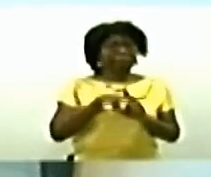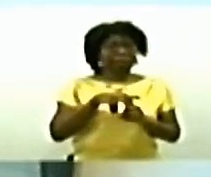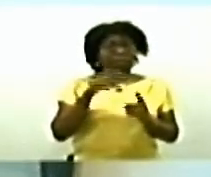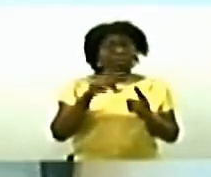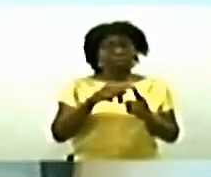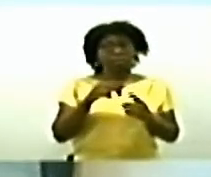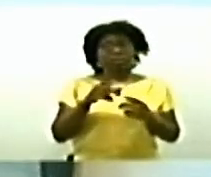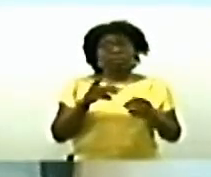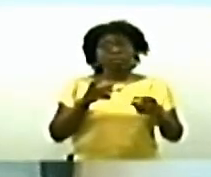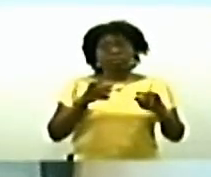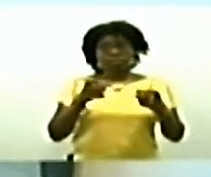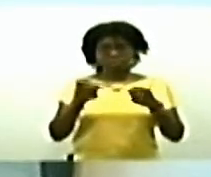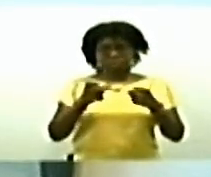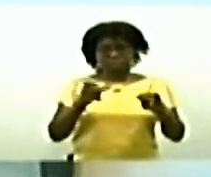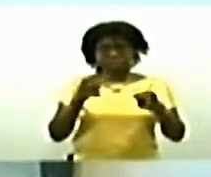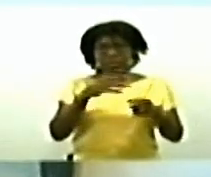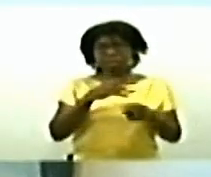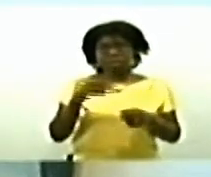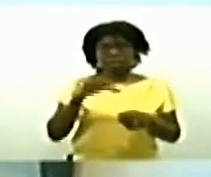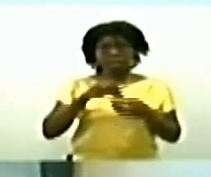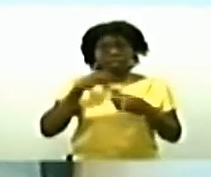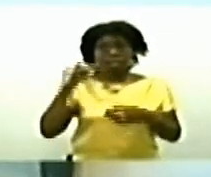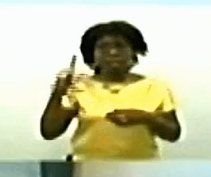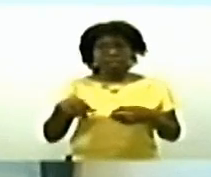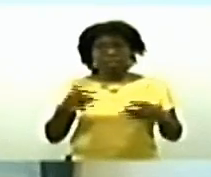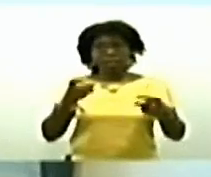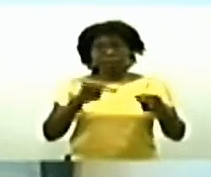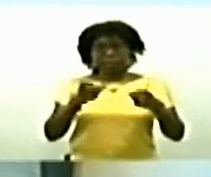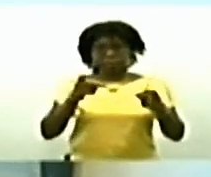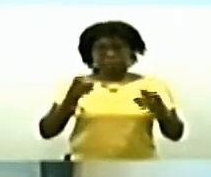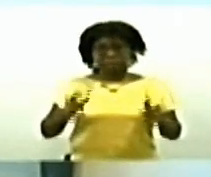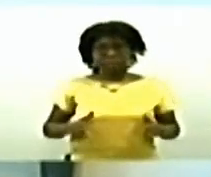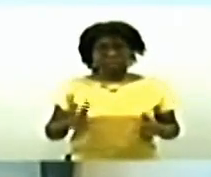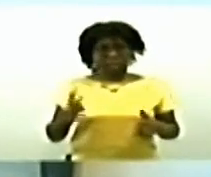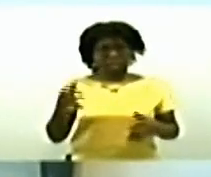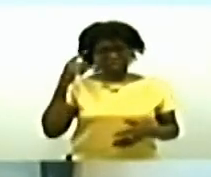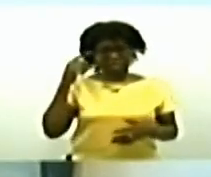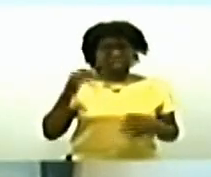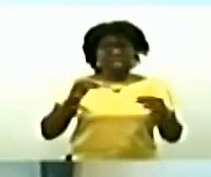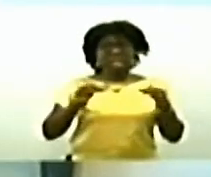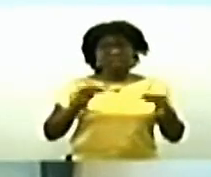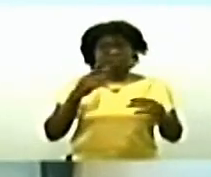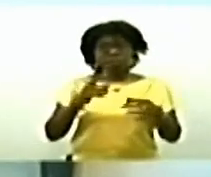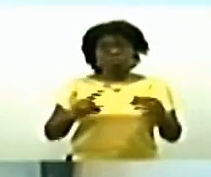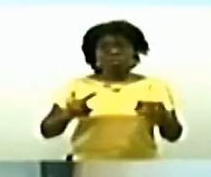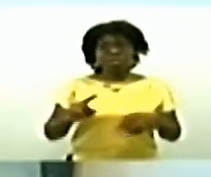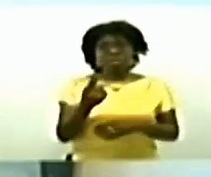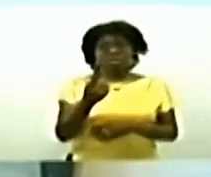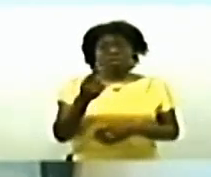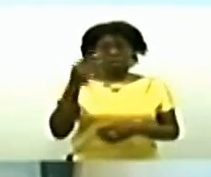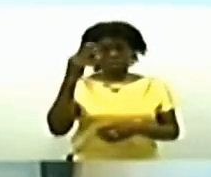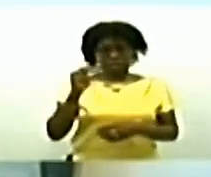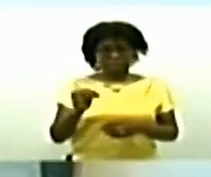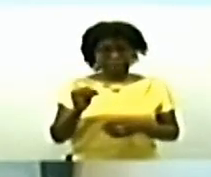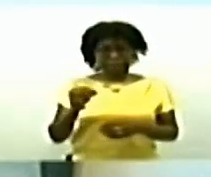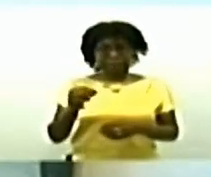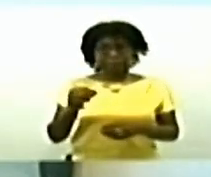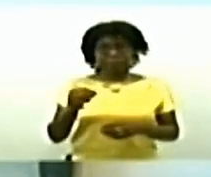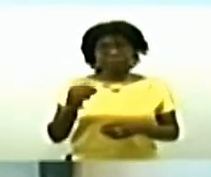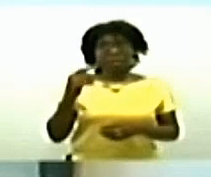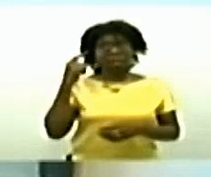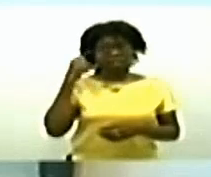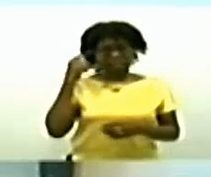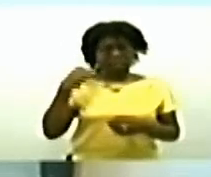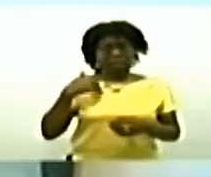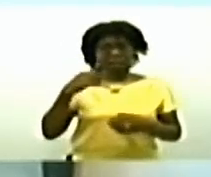based on their responses. If you insult them, I think there are laws to deal with